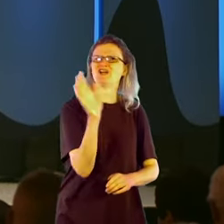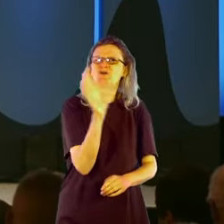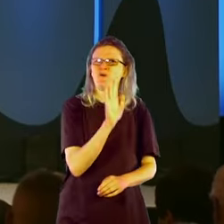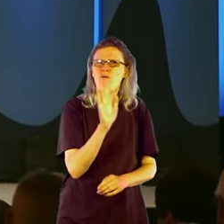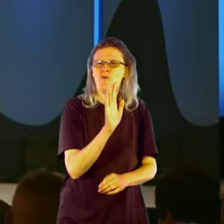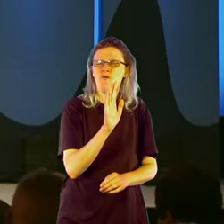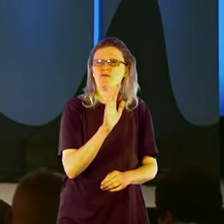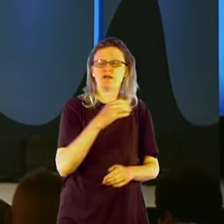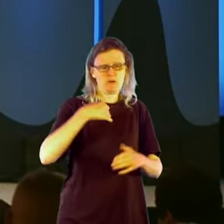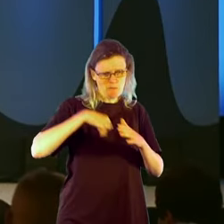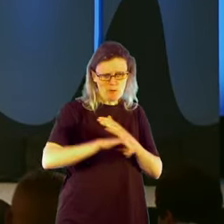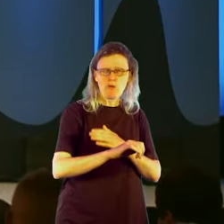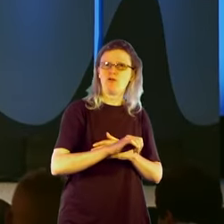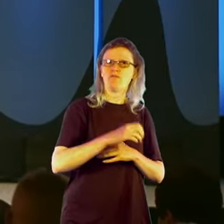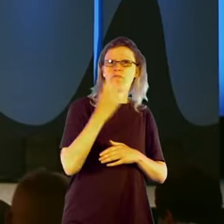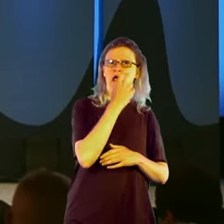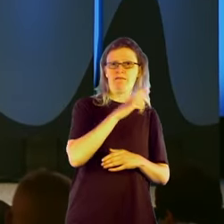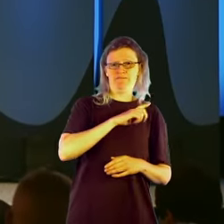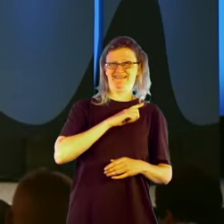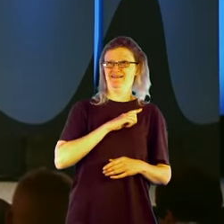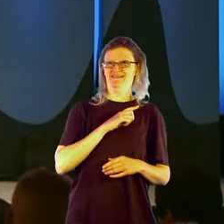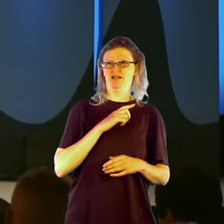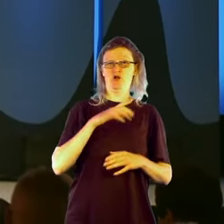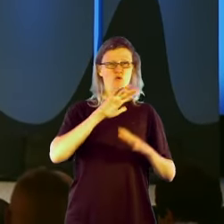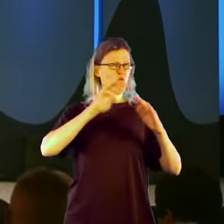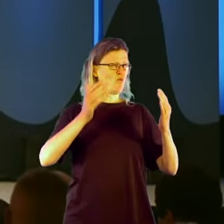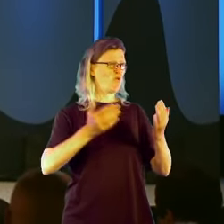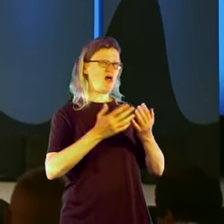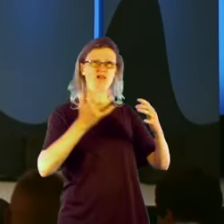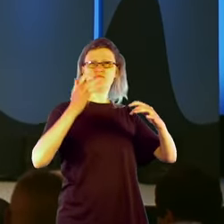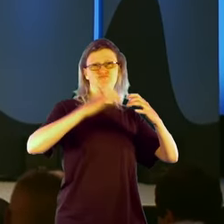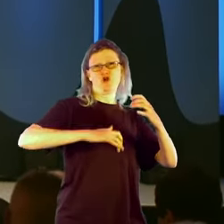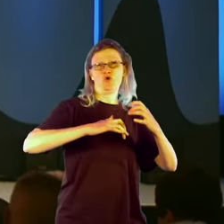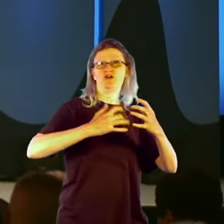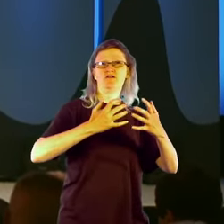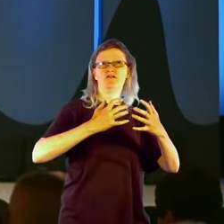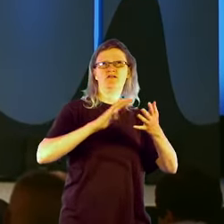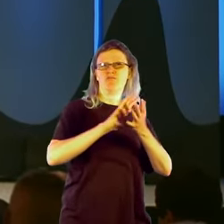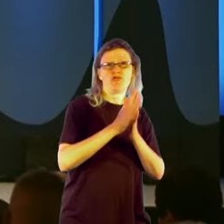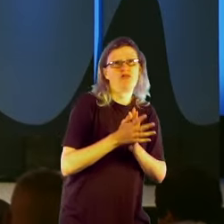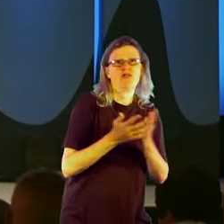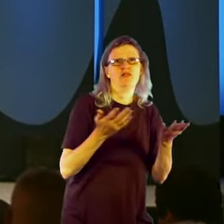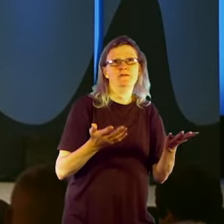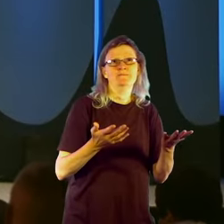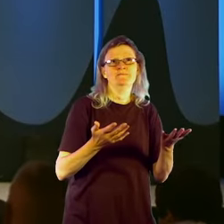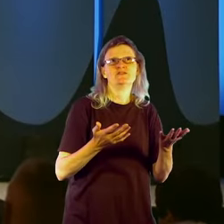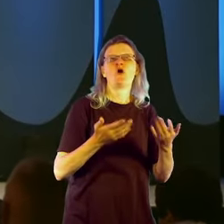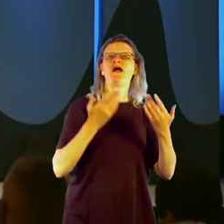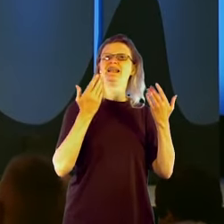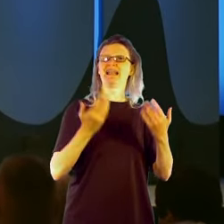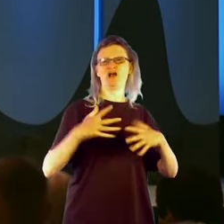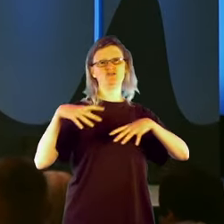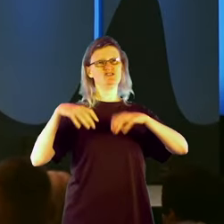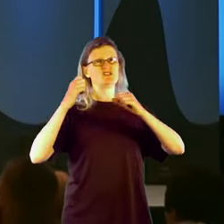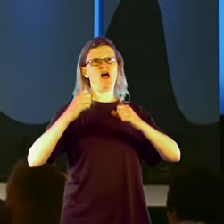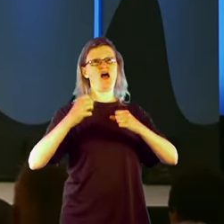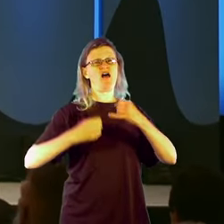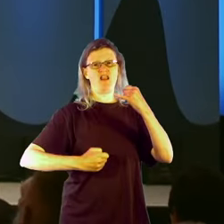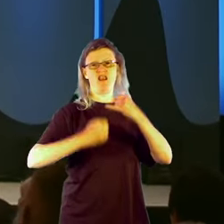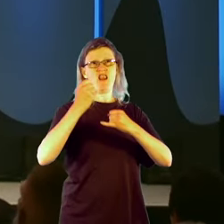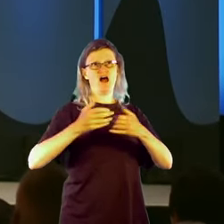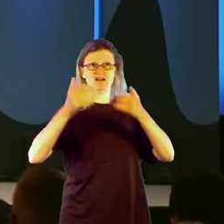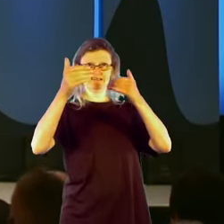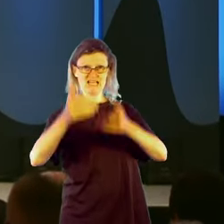a broken world with broken bodies and minds. Okay, on which point we're going to go on to our last section as we